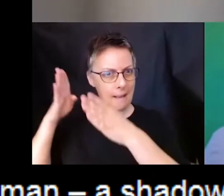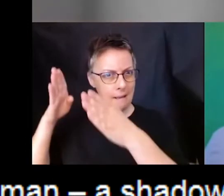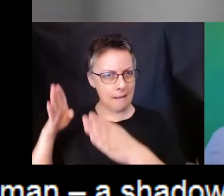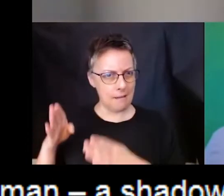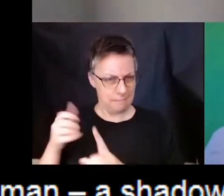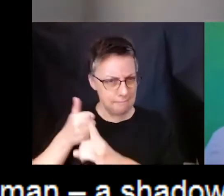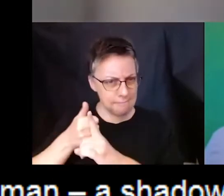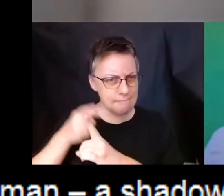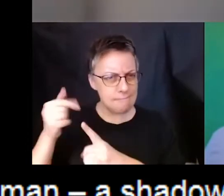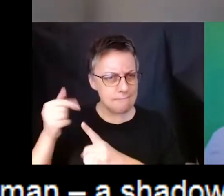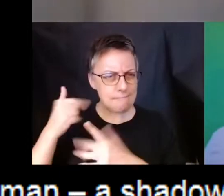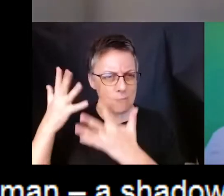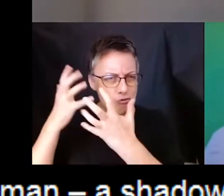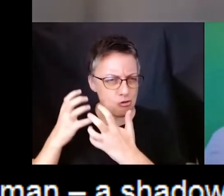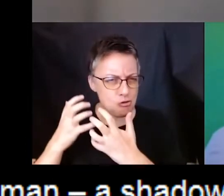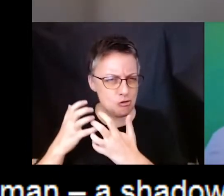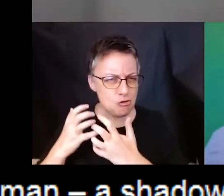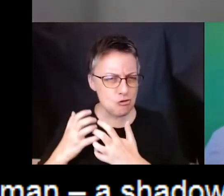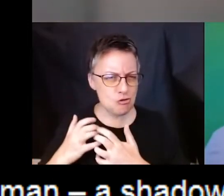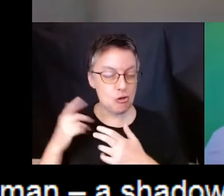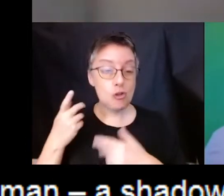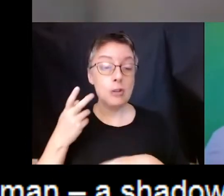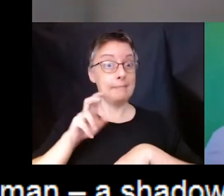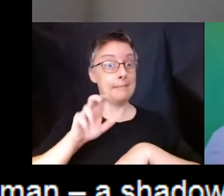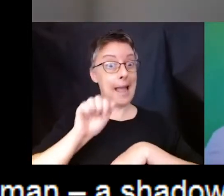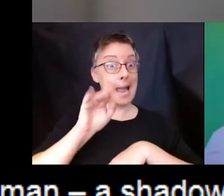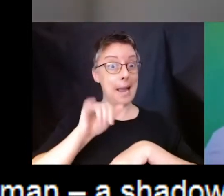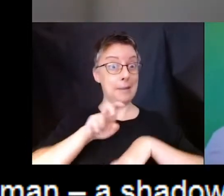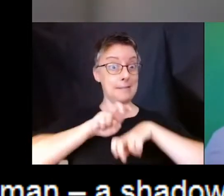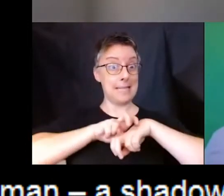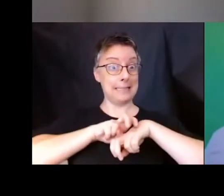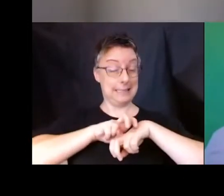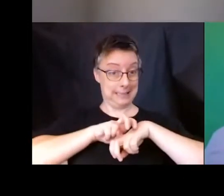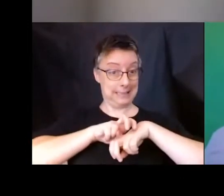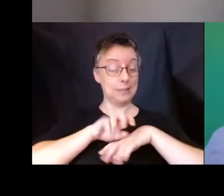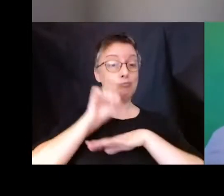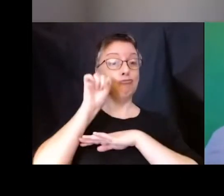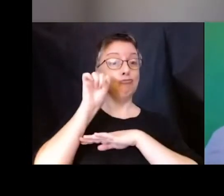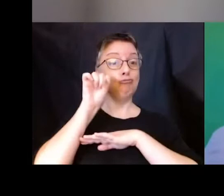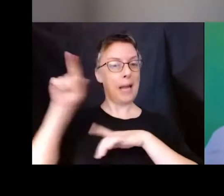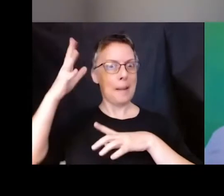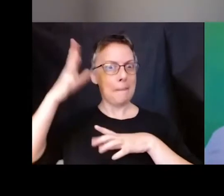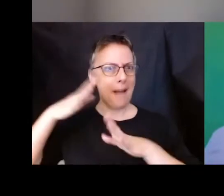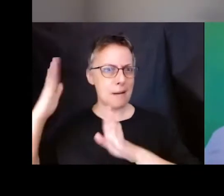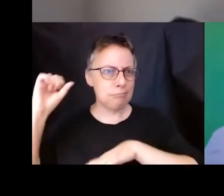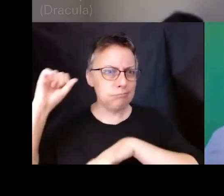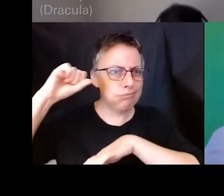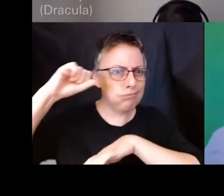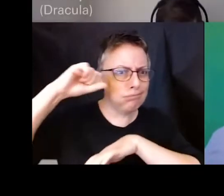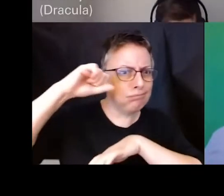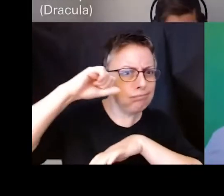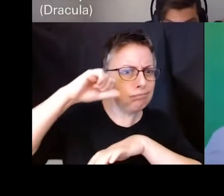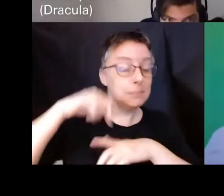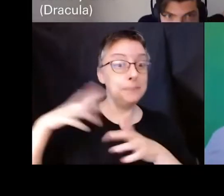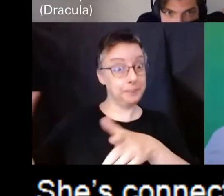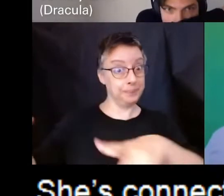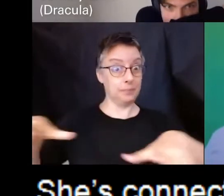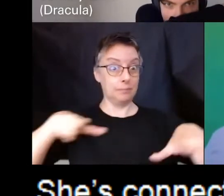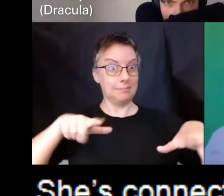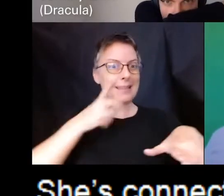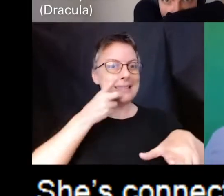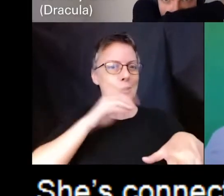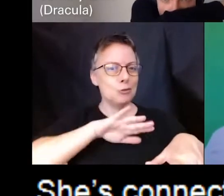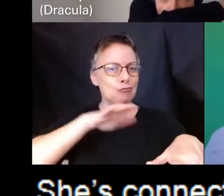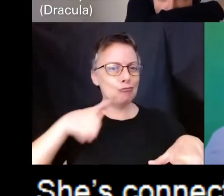figure, looms over Amy, who sits upright in her hospital bed. Next to her is her dinner on a rolling tray.